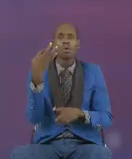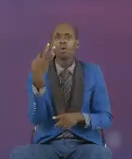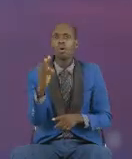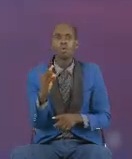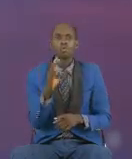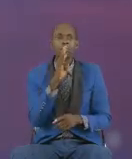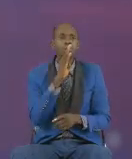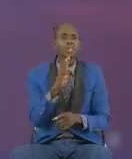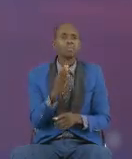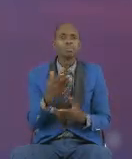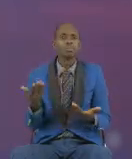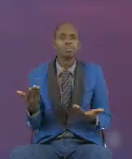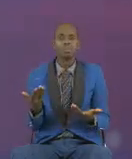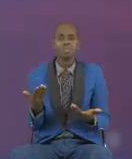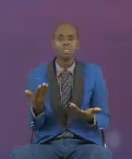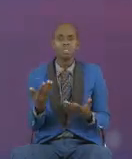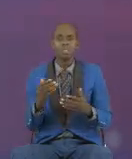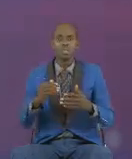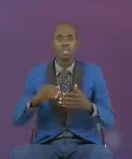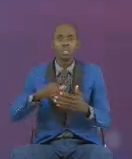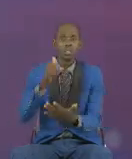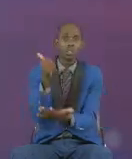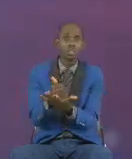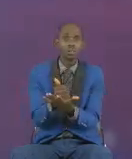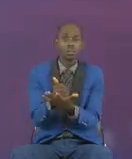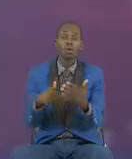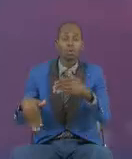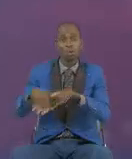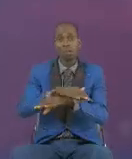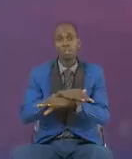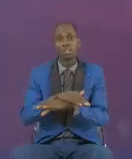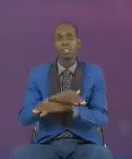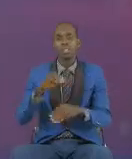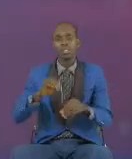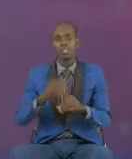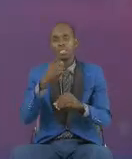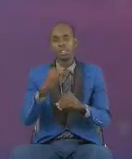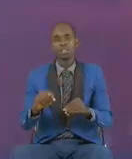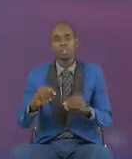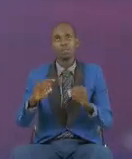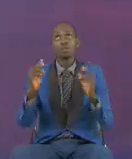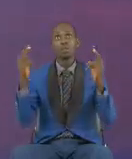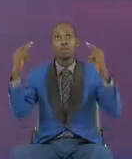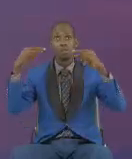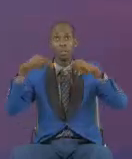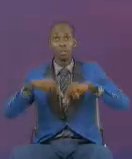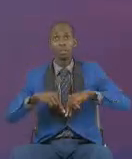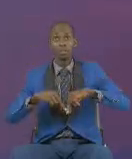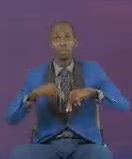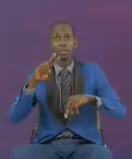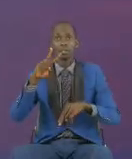being sealed in a den or in a valley. God